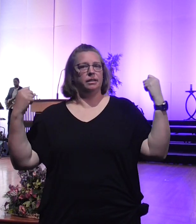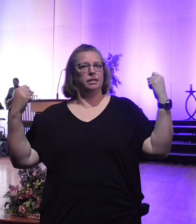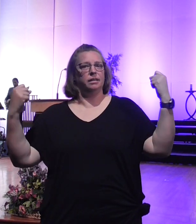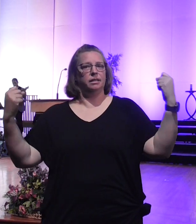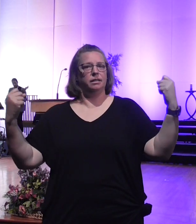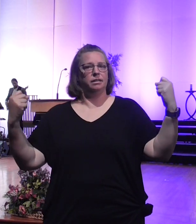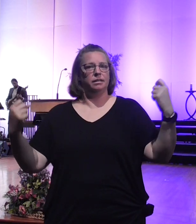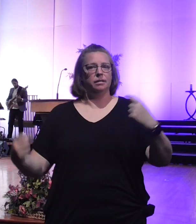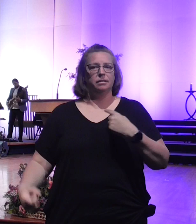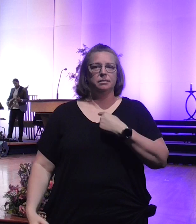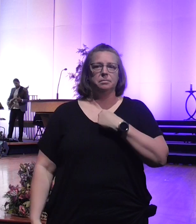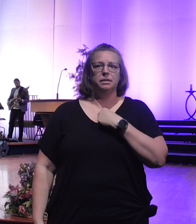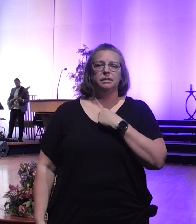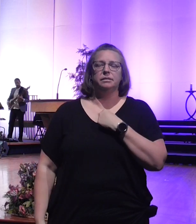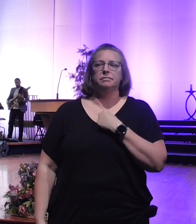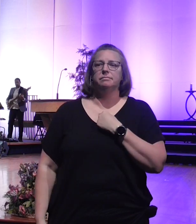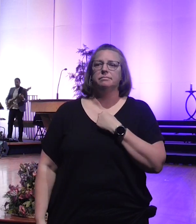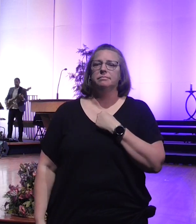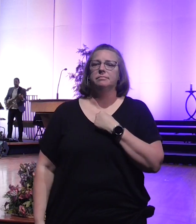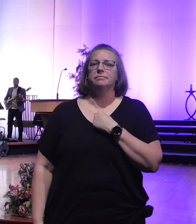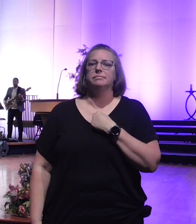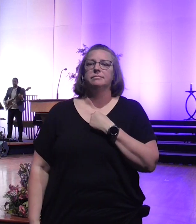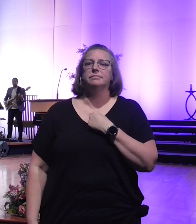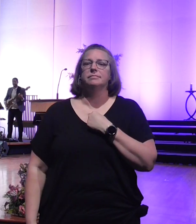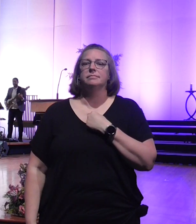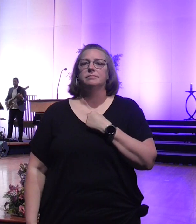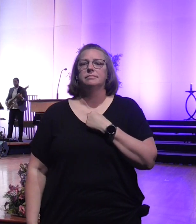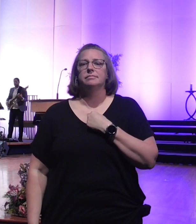heal me,